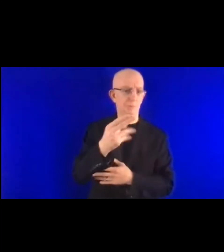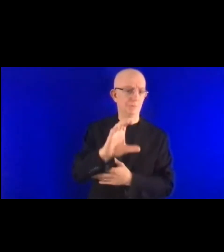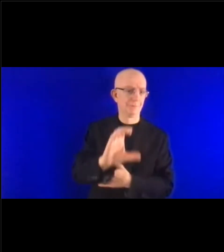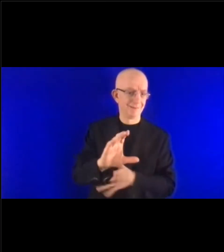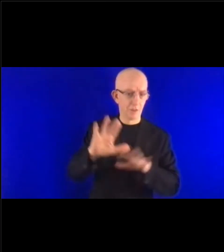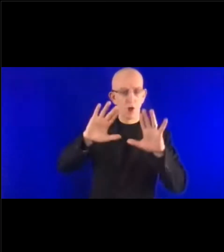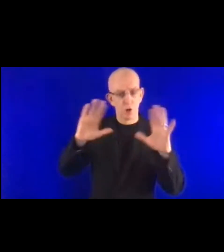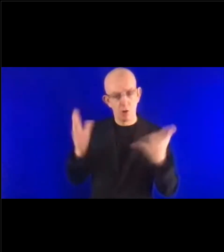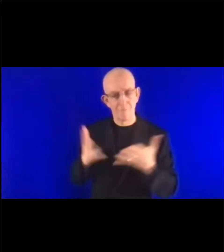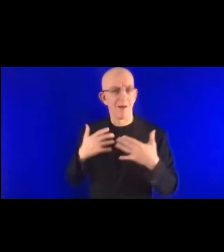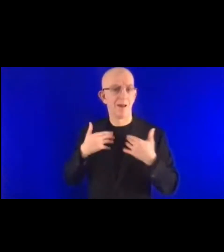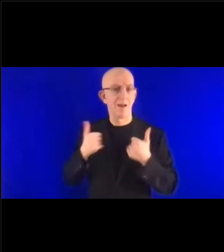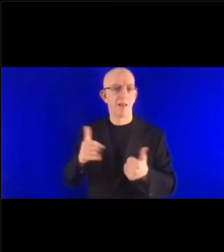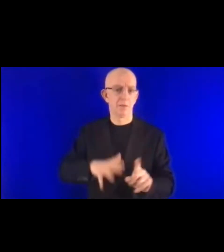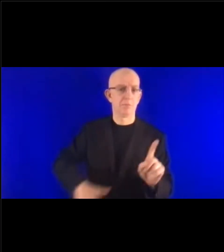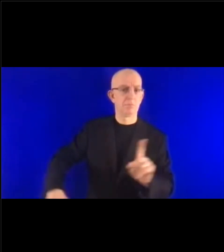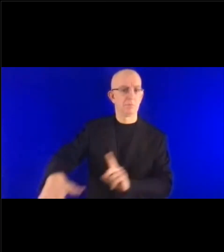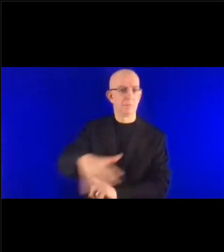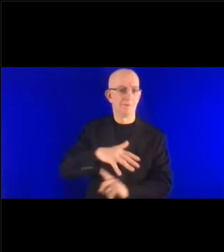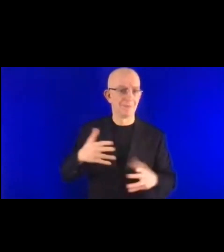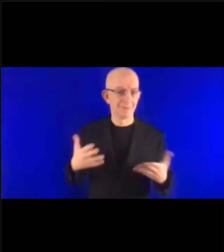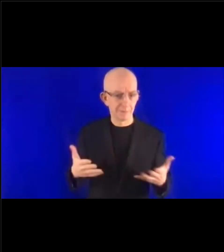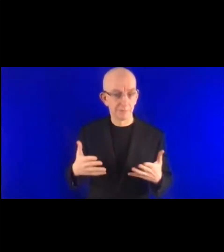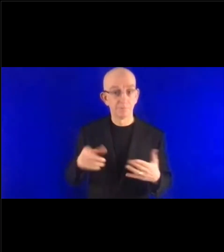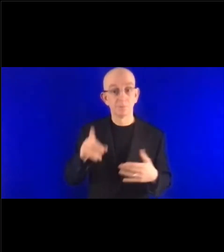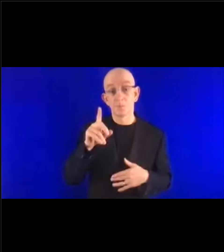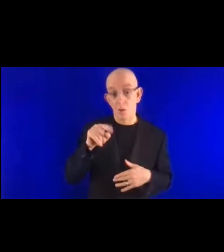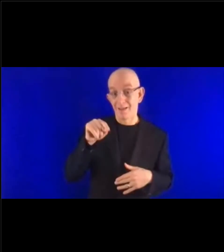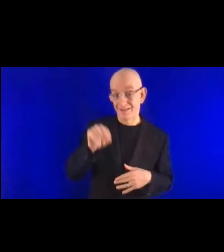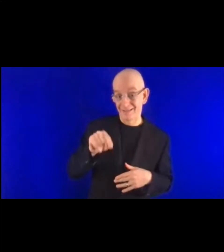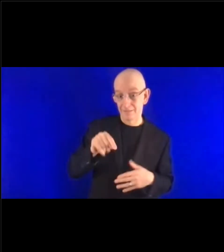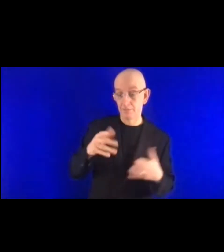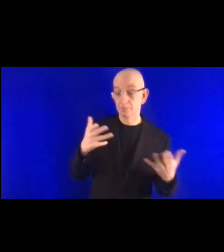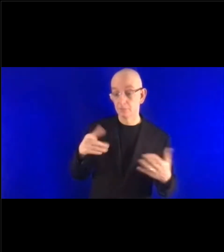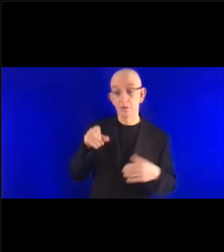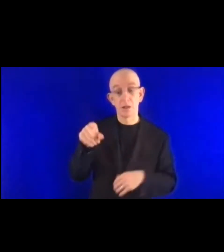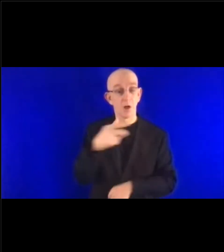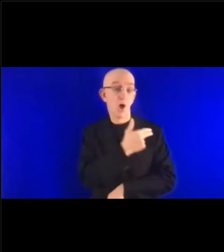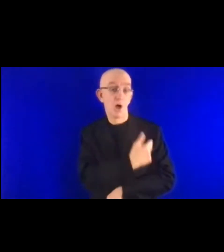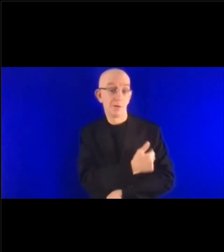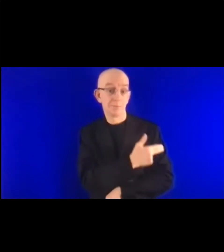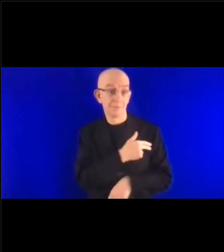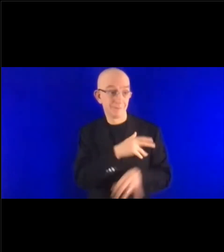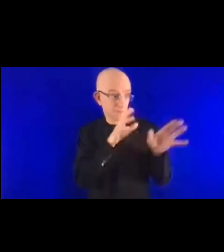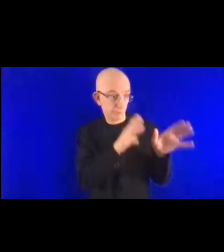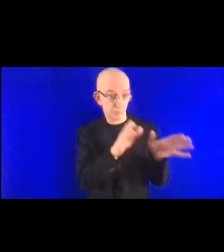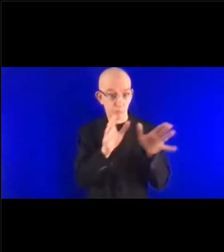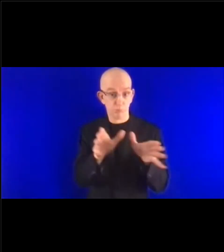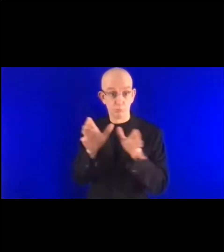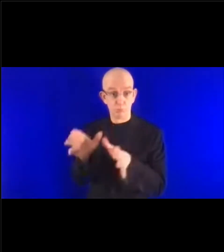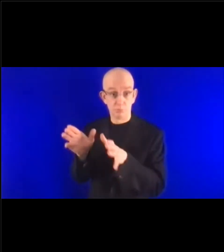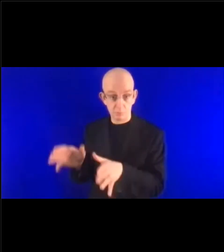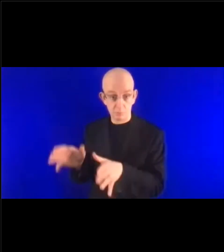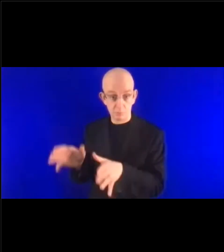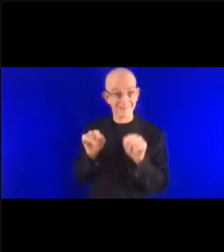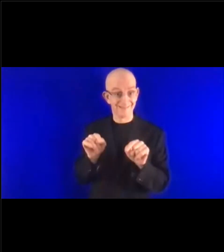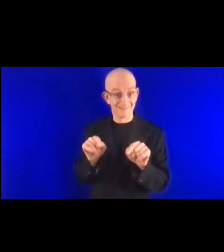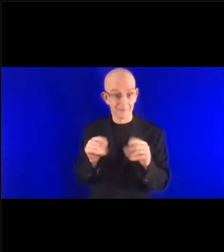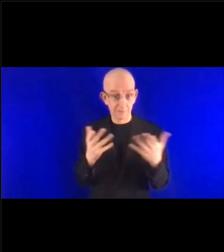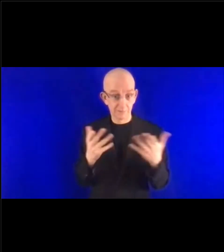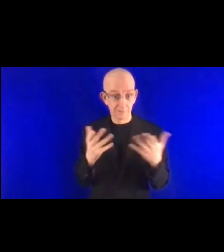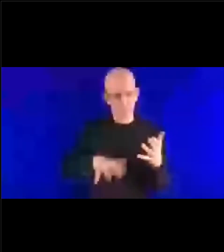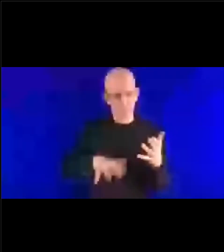district level, at taluka level, and at big small town